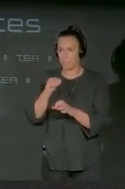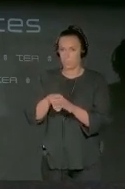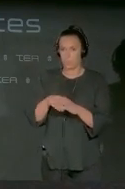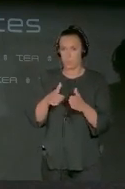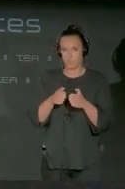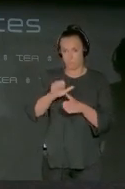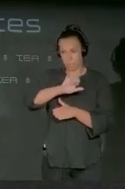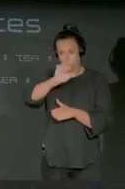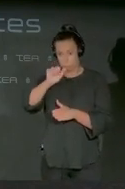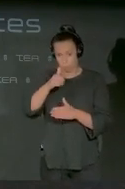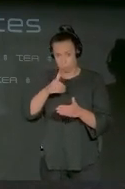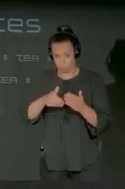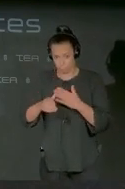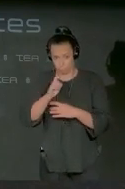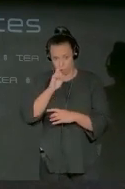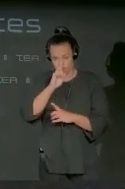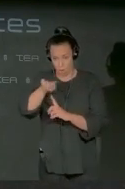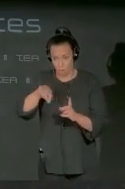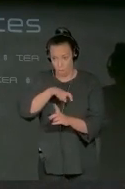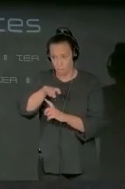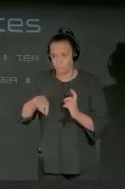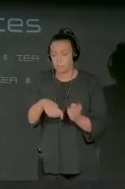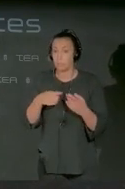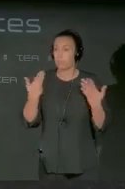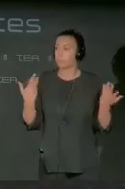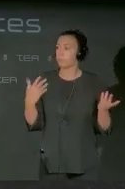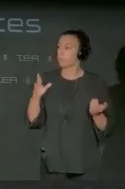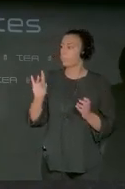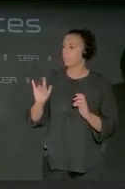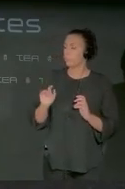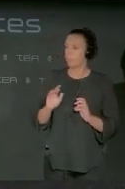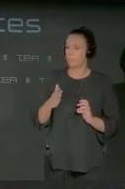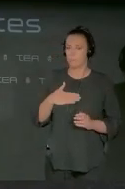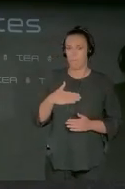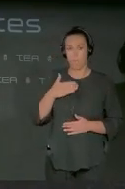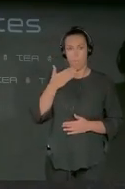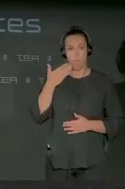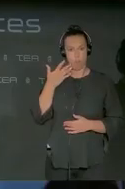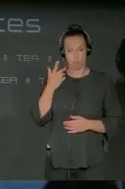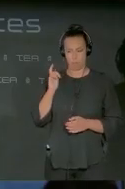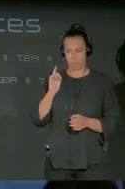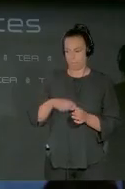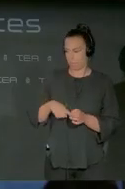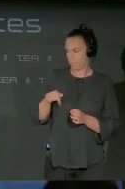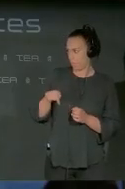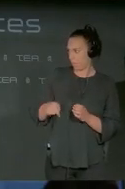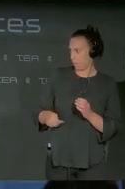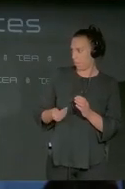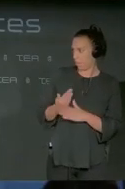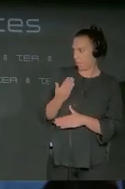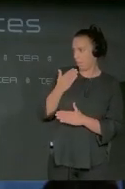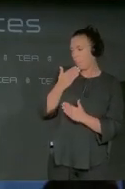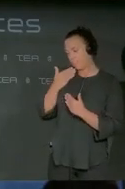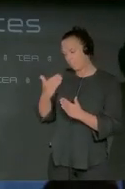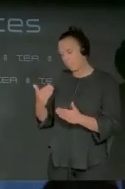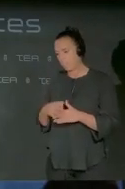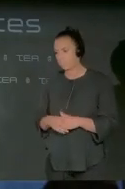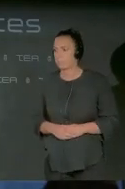I'm honored to be here, and it's a great, great thing. Thank you. El honor es nuestro.